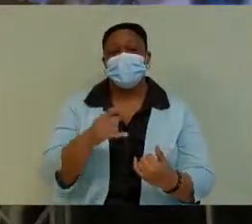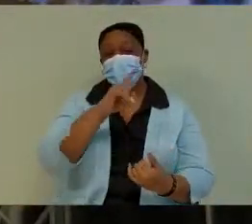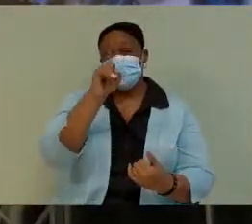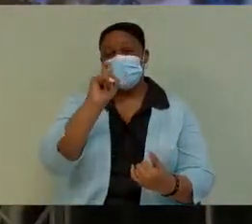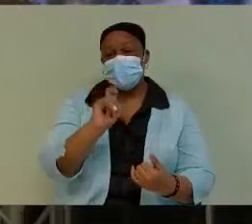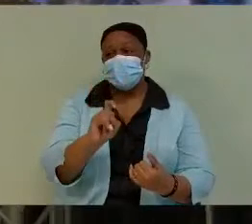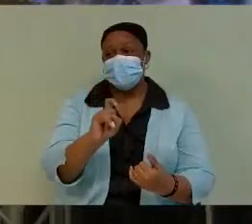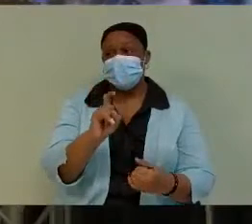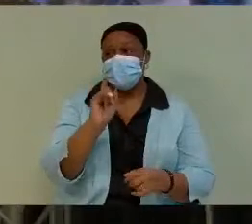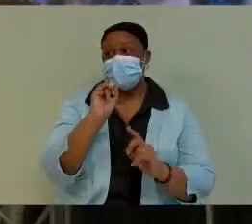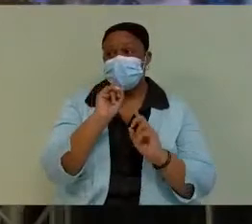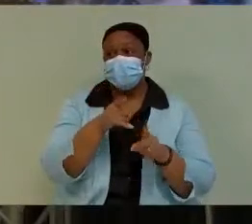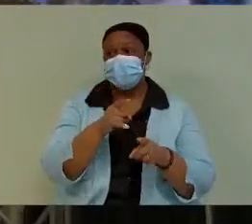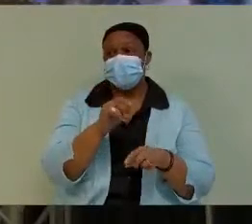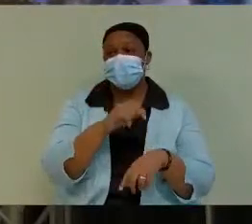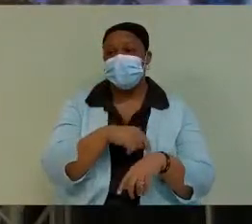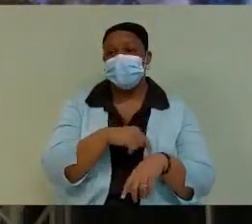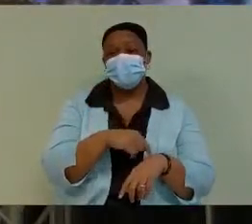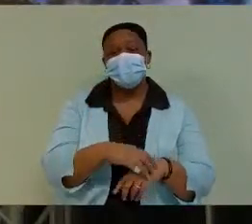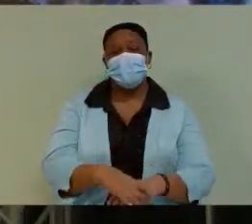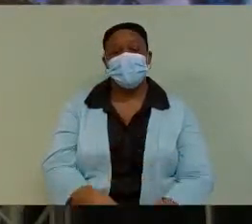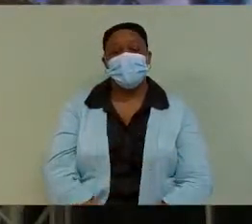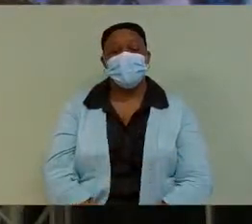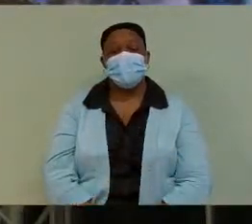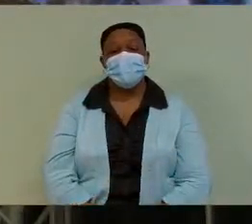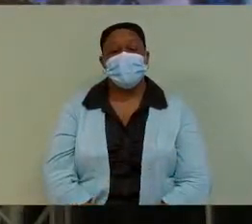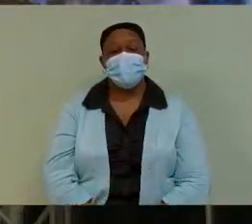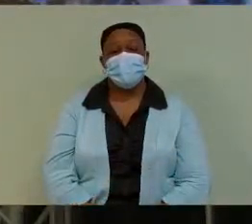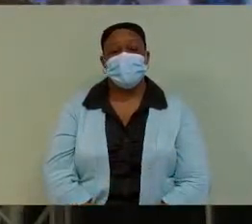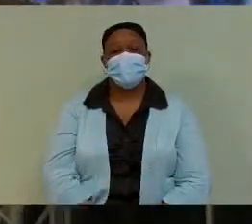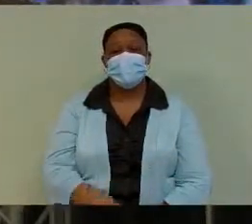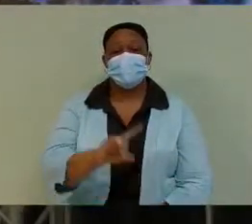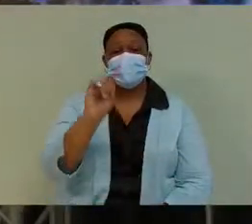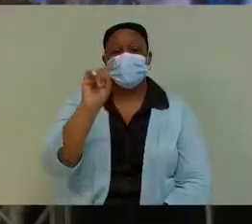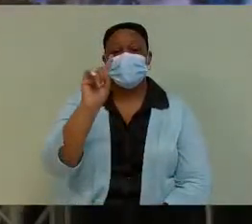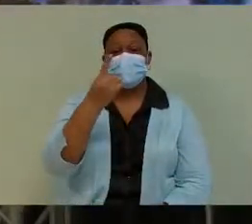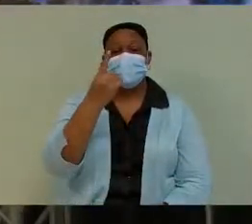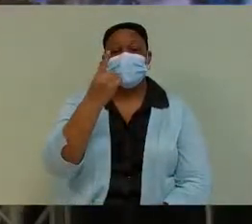answer segment. The first question